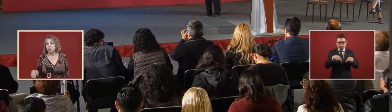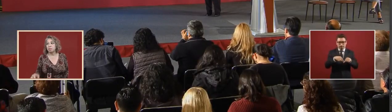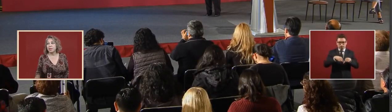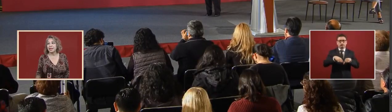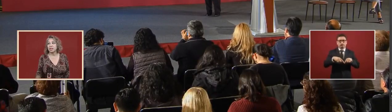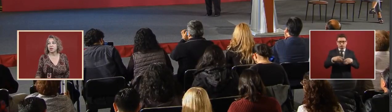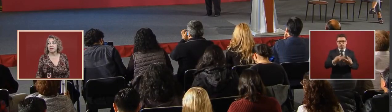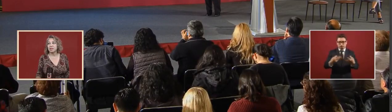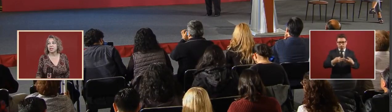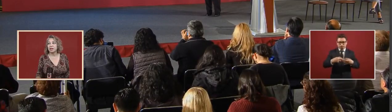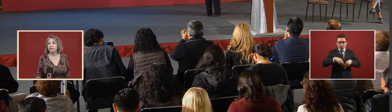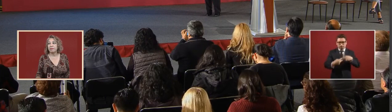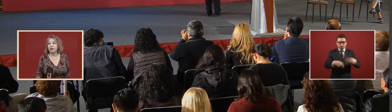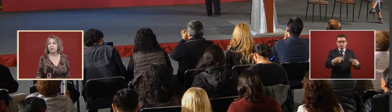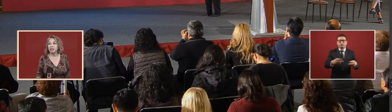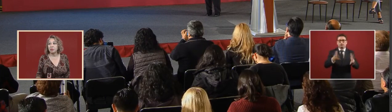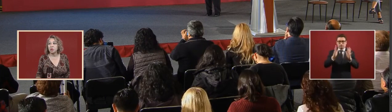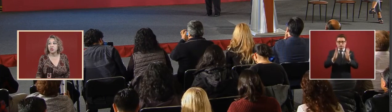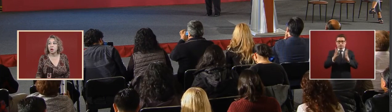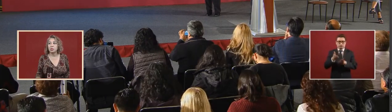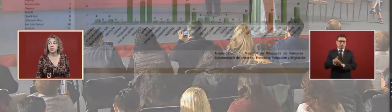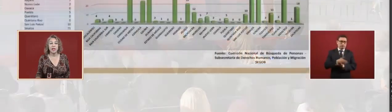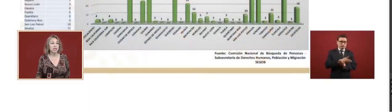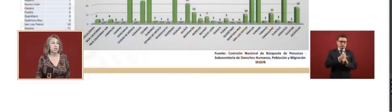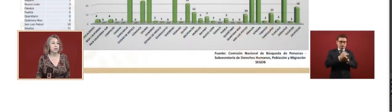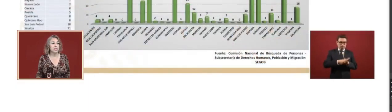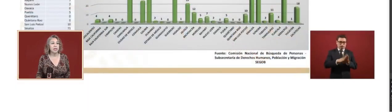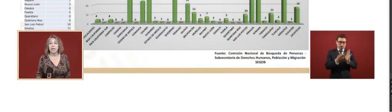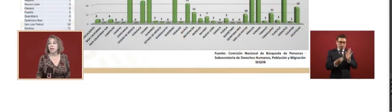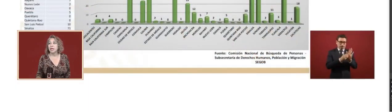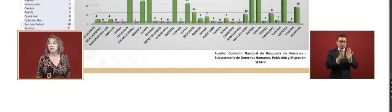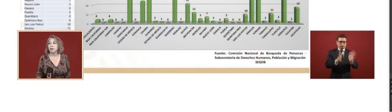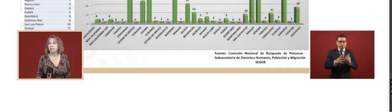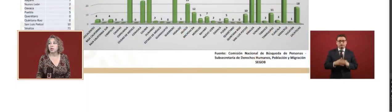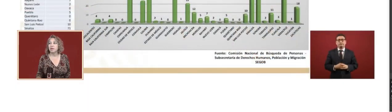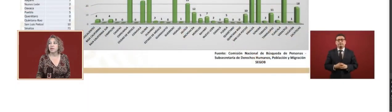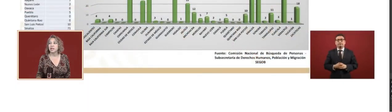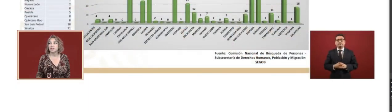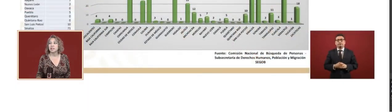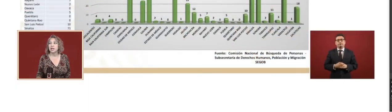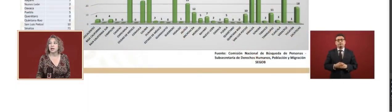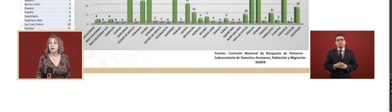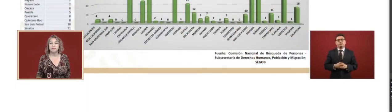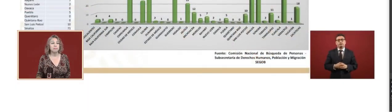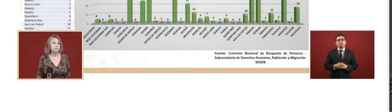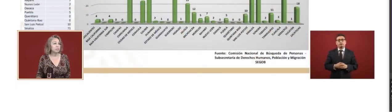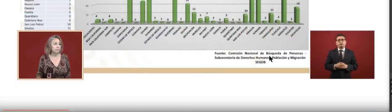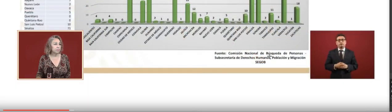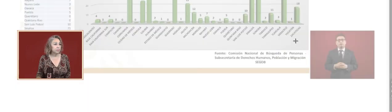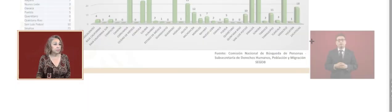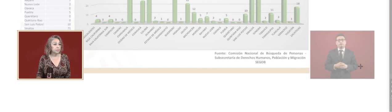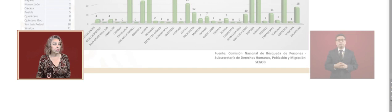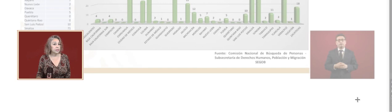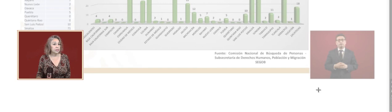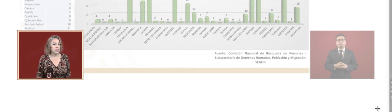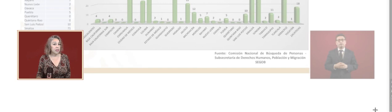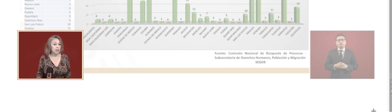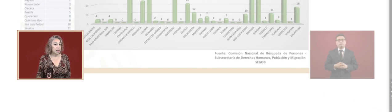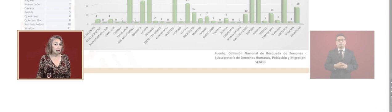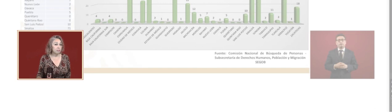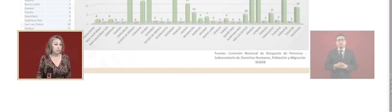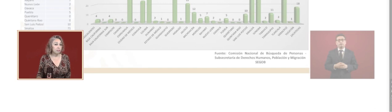522 mass graves that they found, which are already included in the previous en los primeros lugares,